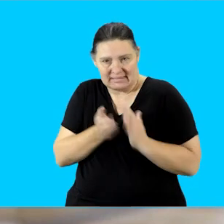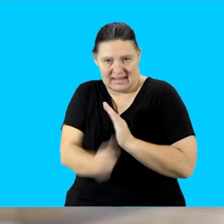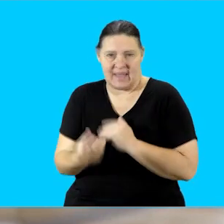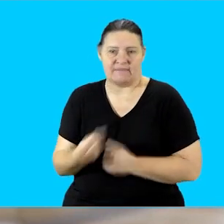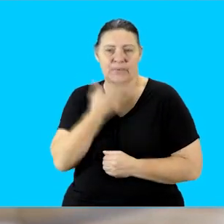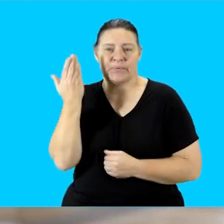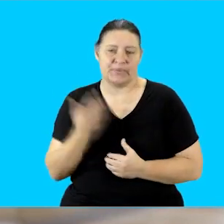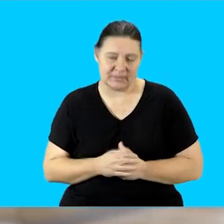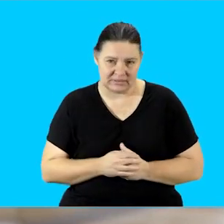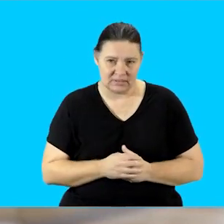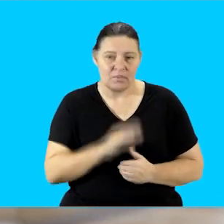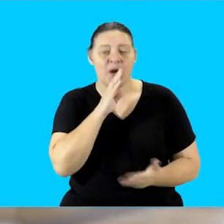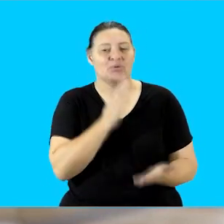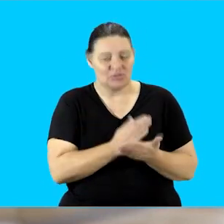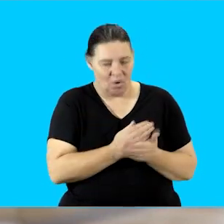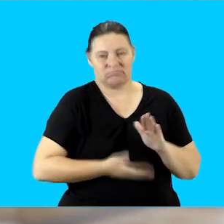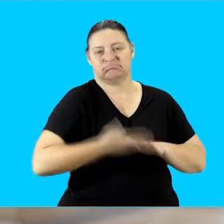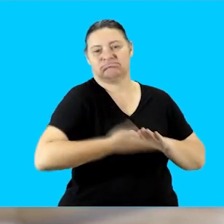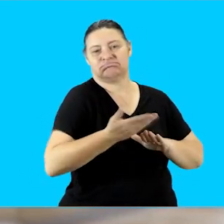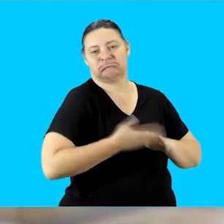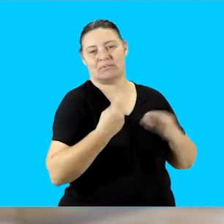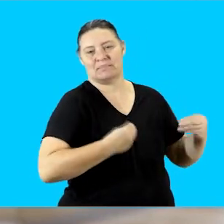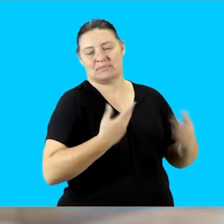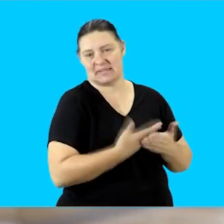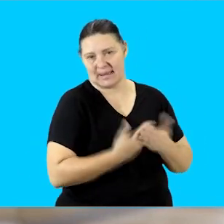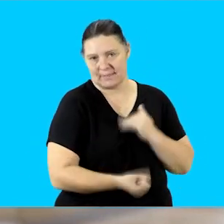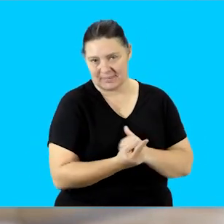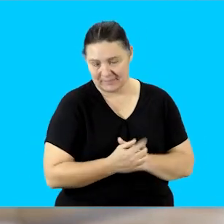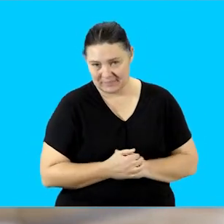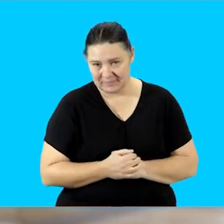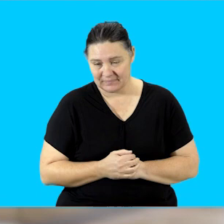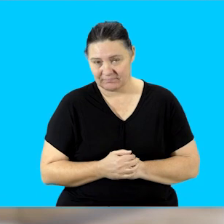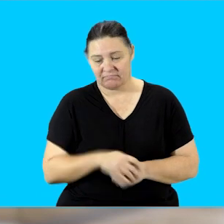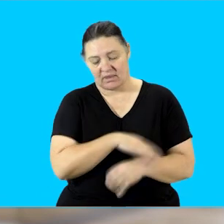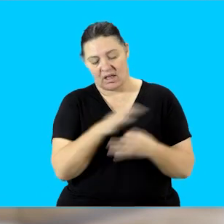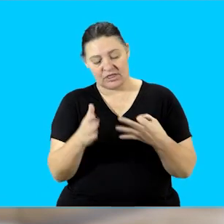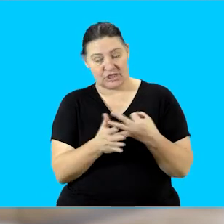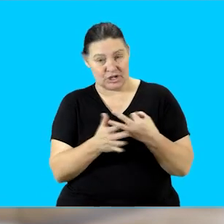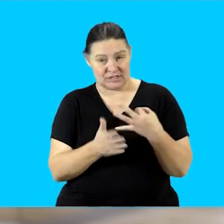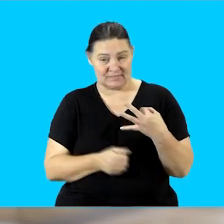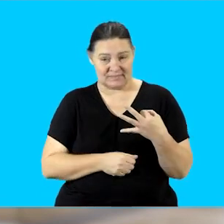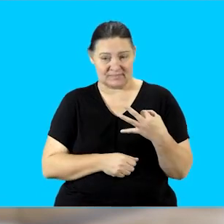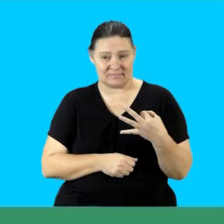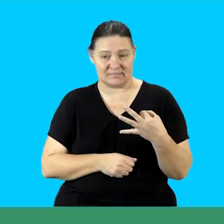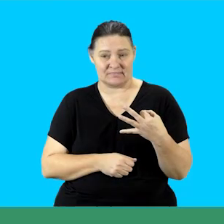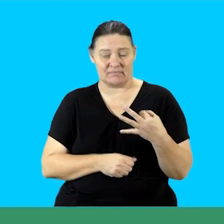lacks the necessary skills to make sure that the smooth running in the business. Let's move on to the third